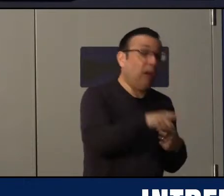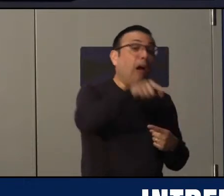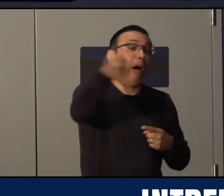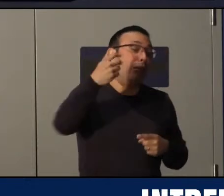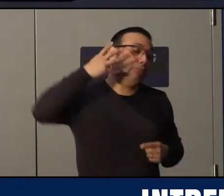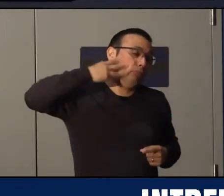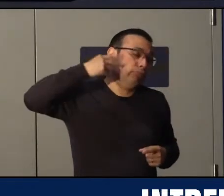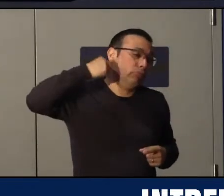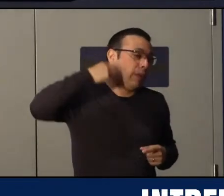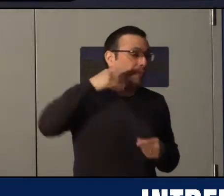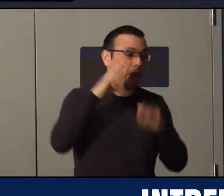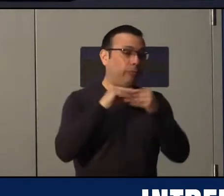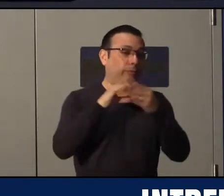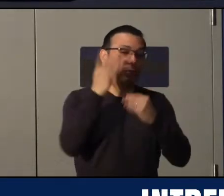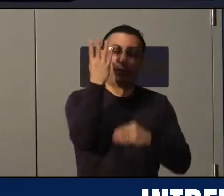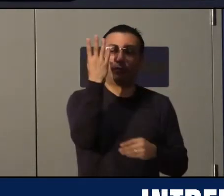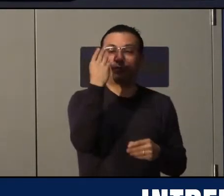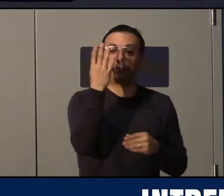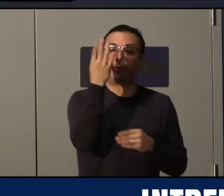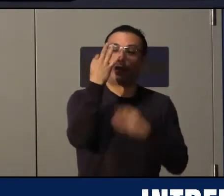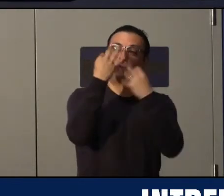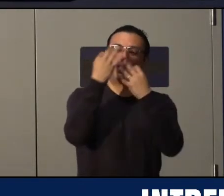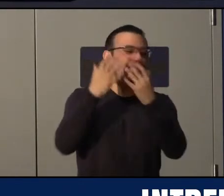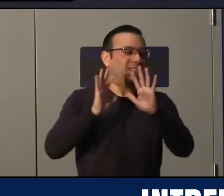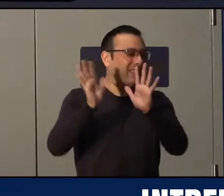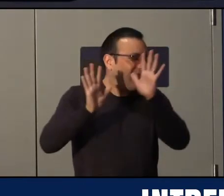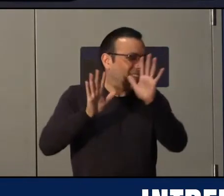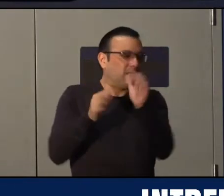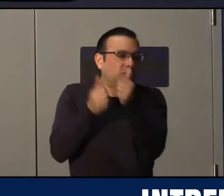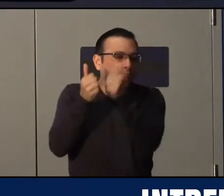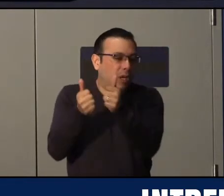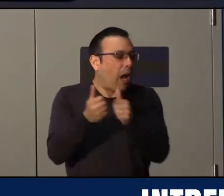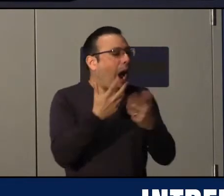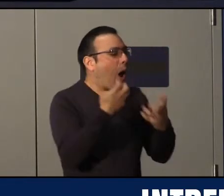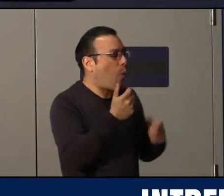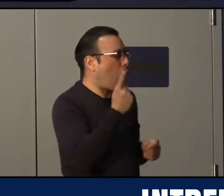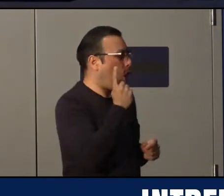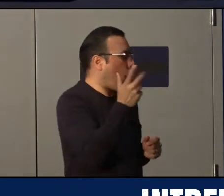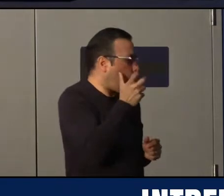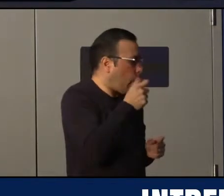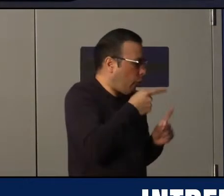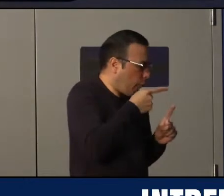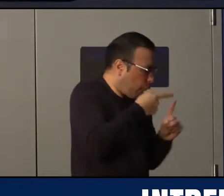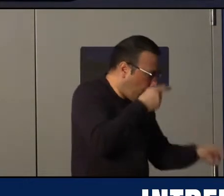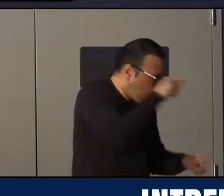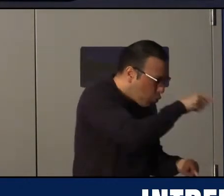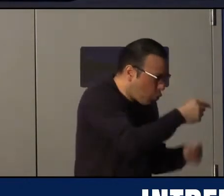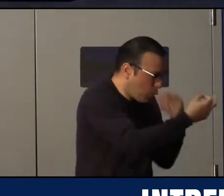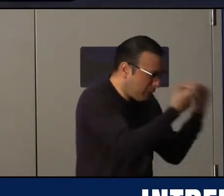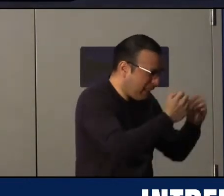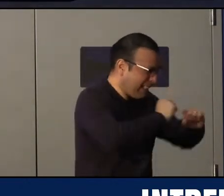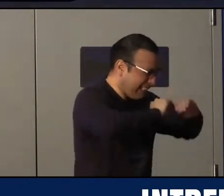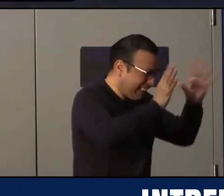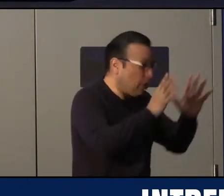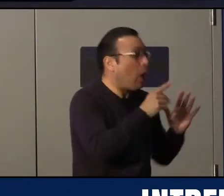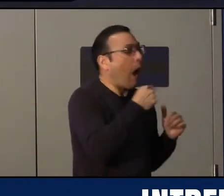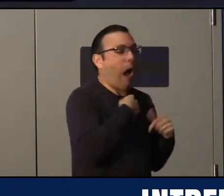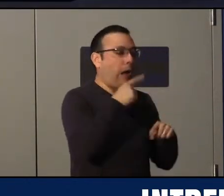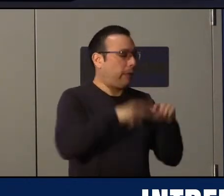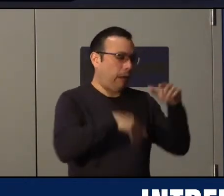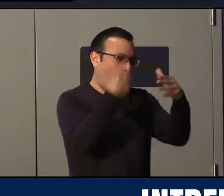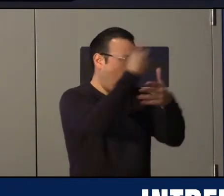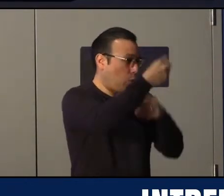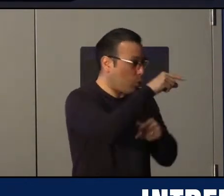say stuff. And, it's good. But I want to hear it from you. I can't go, so you're going to go out there. I want you to come back and tell me what it's